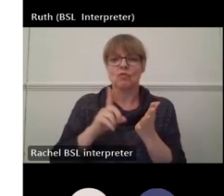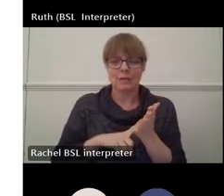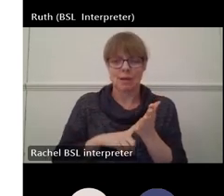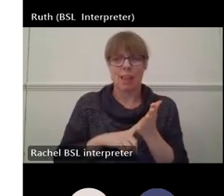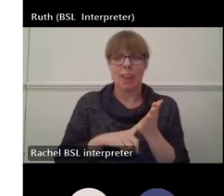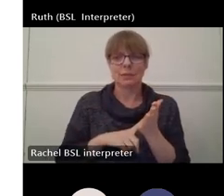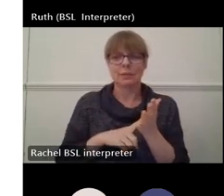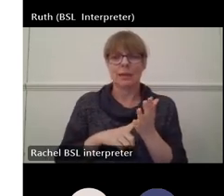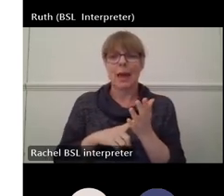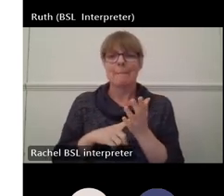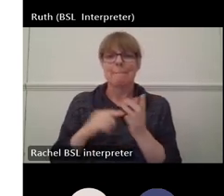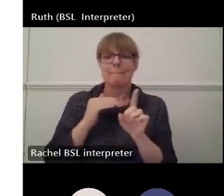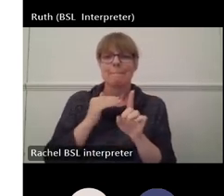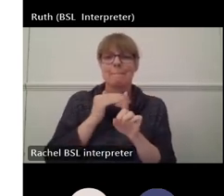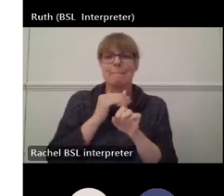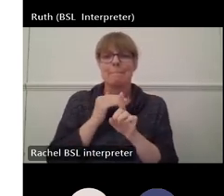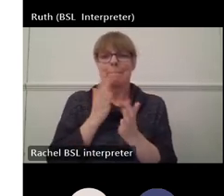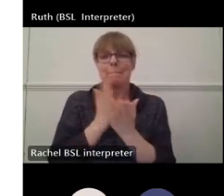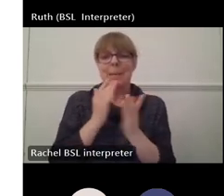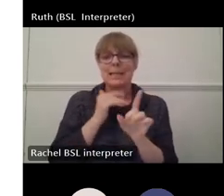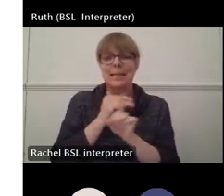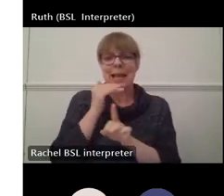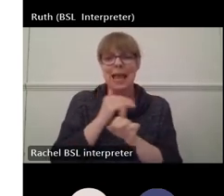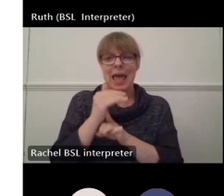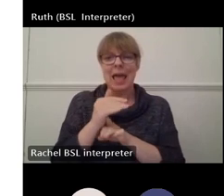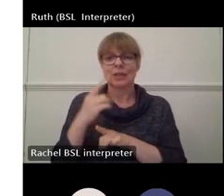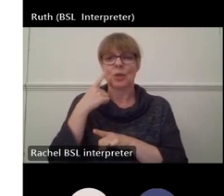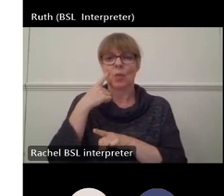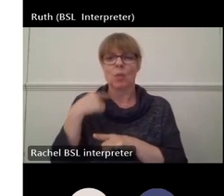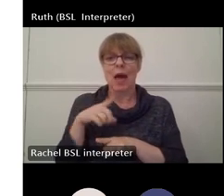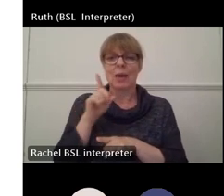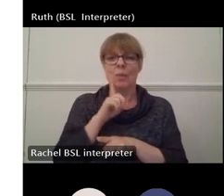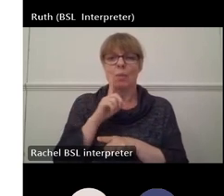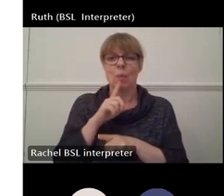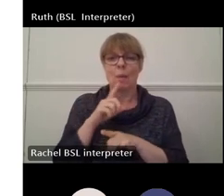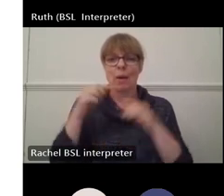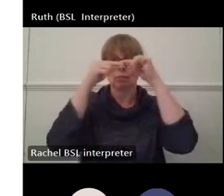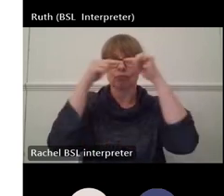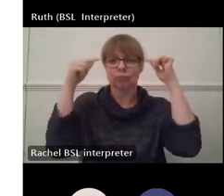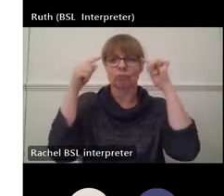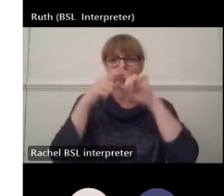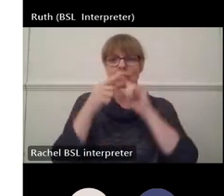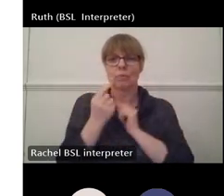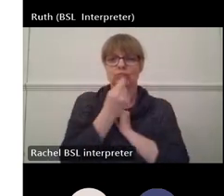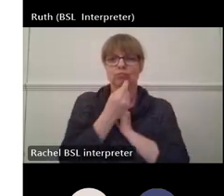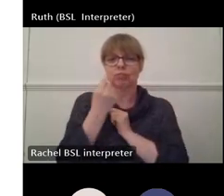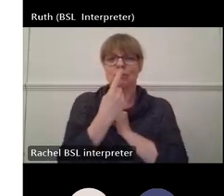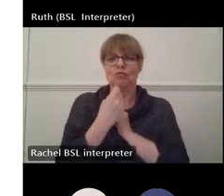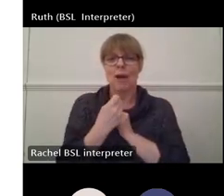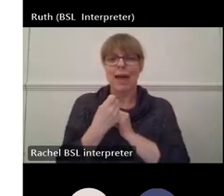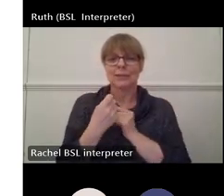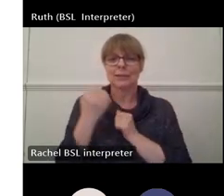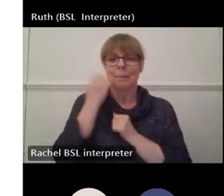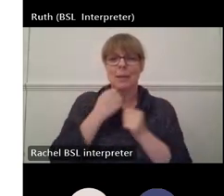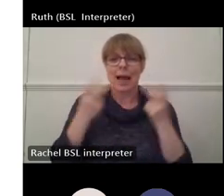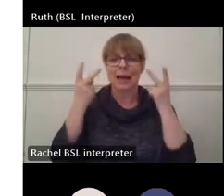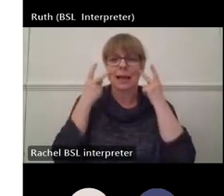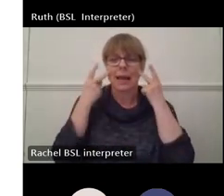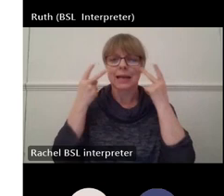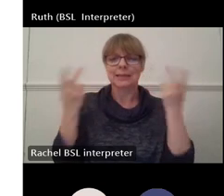woman with dark long hair, a blunt fringe, bright red lipstick, and black glasses. And I lead at